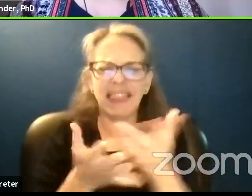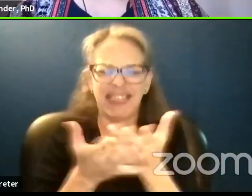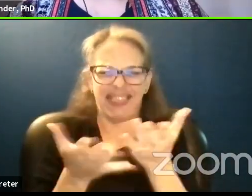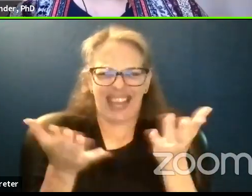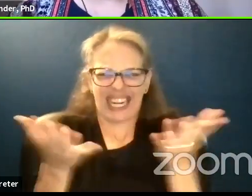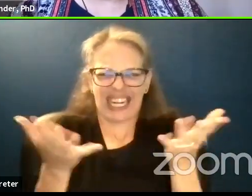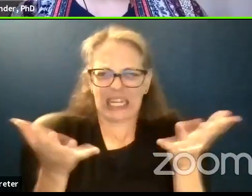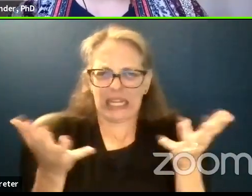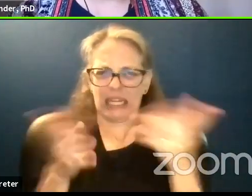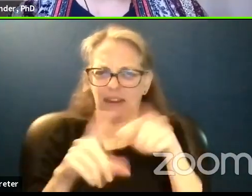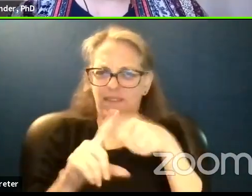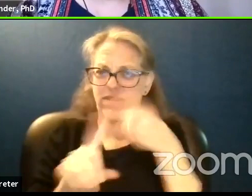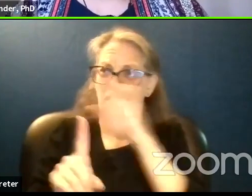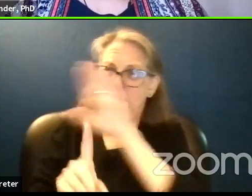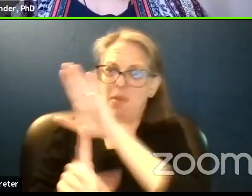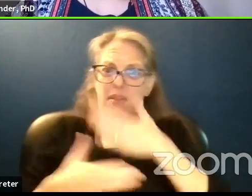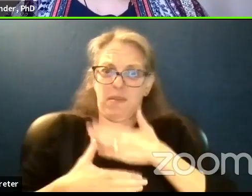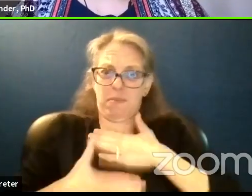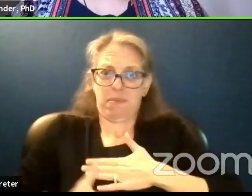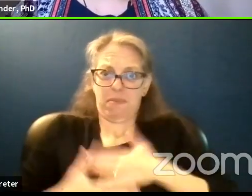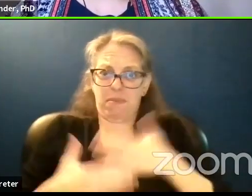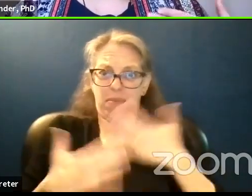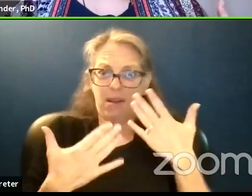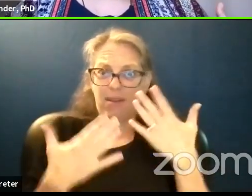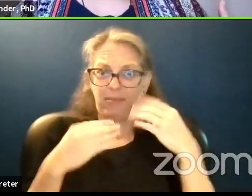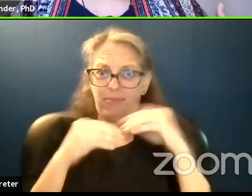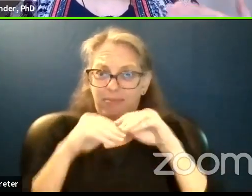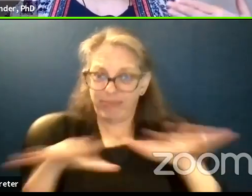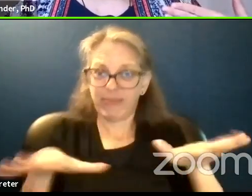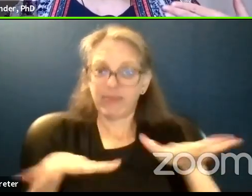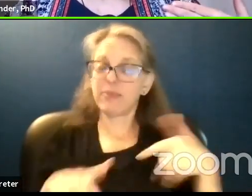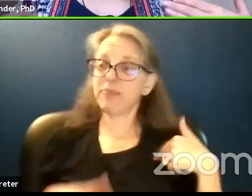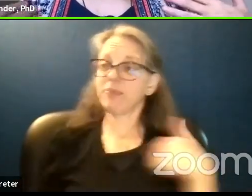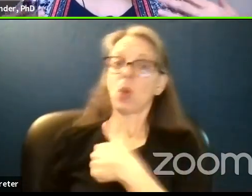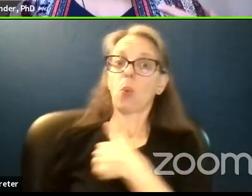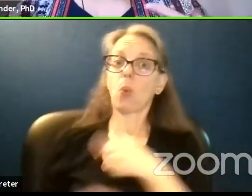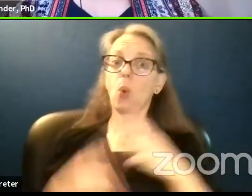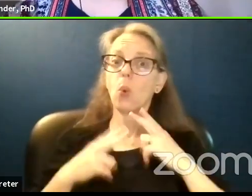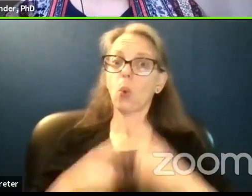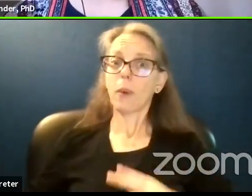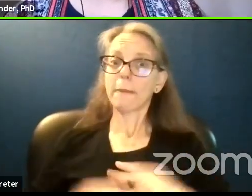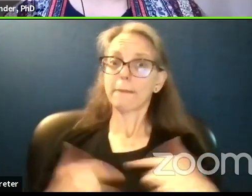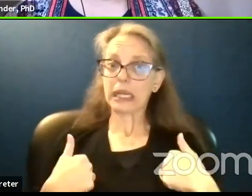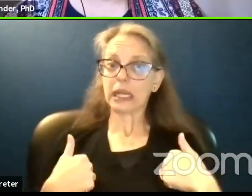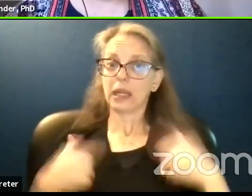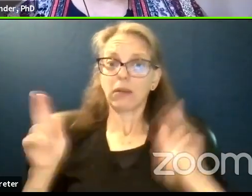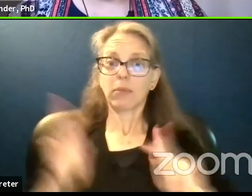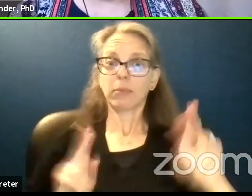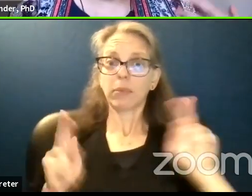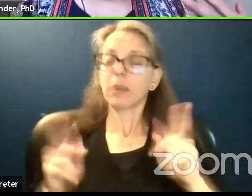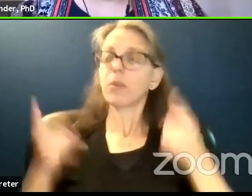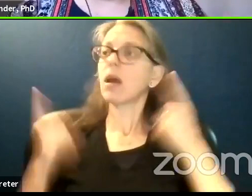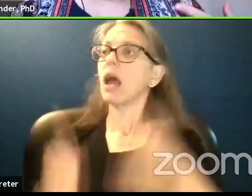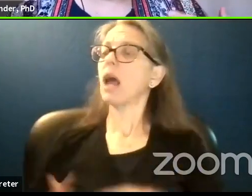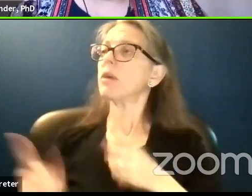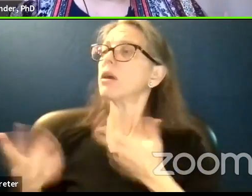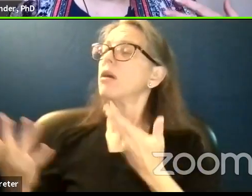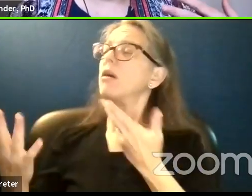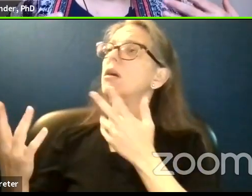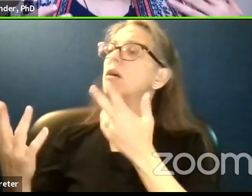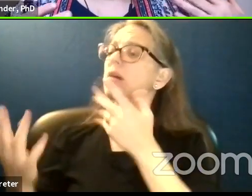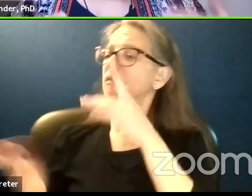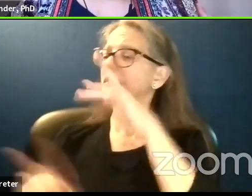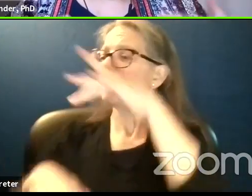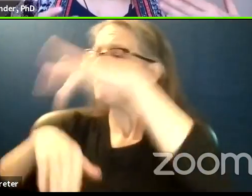things can transmit virus. So as humans, if humans get in contact with bat poop, spit,